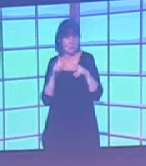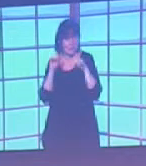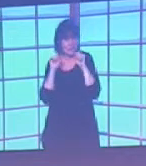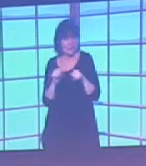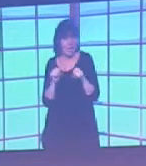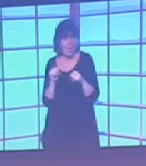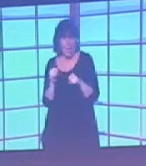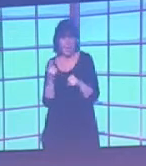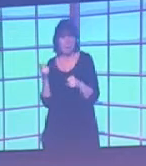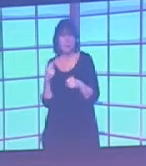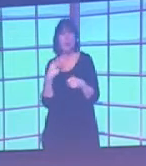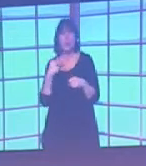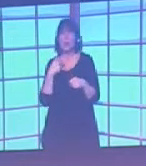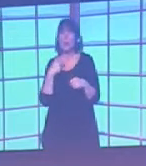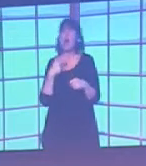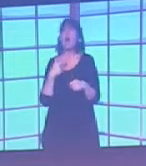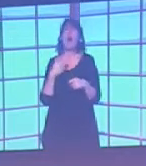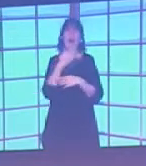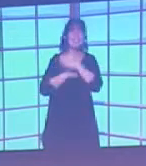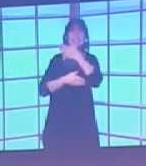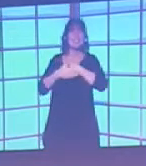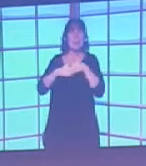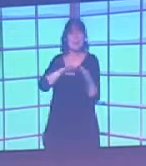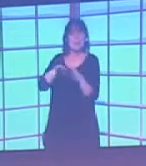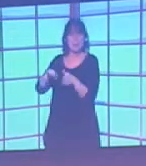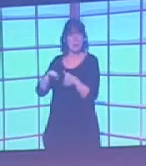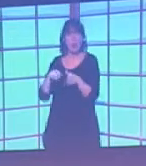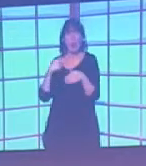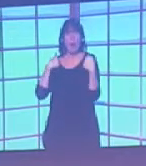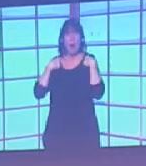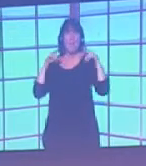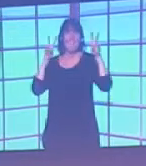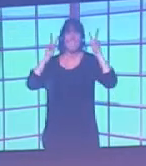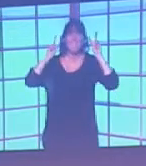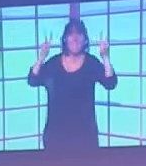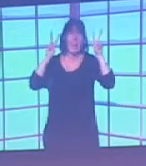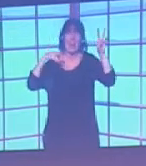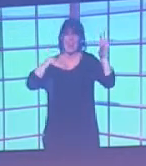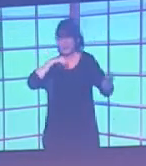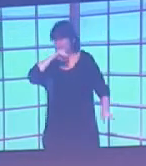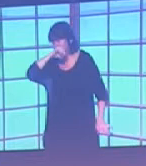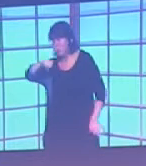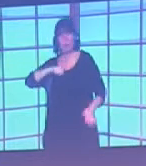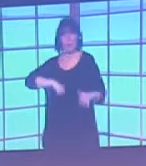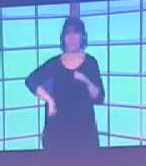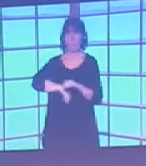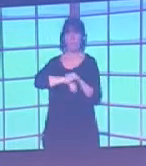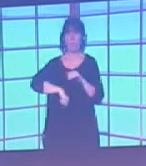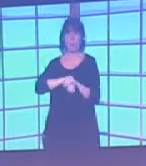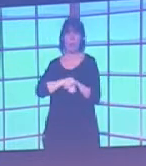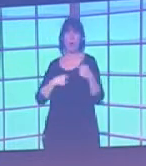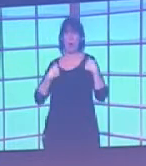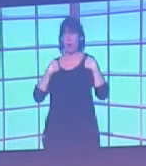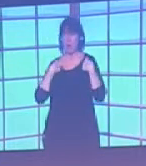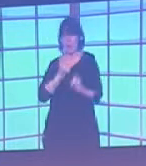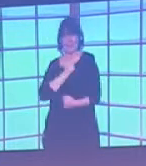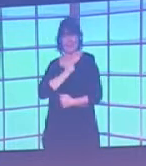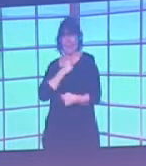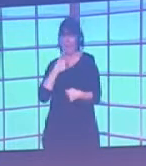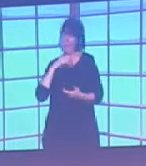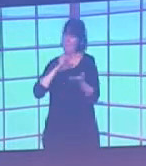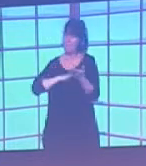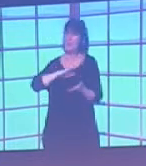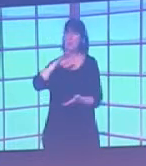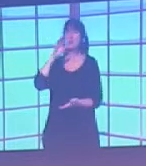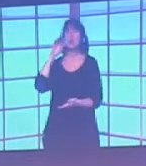football fans before anything else, and you know, I sit around a table of trustees. I'm a Manchester United fan, and my